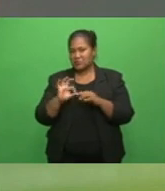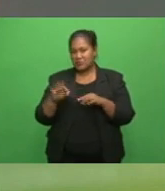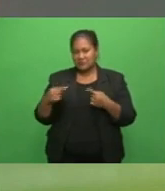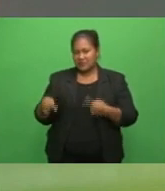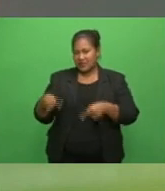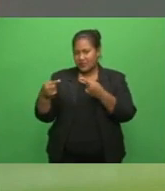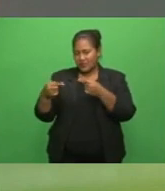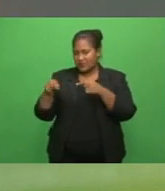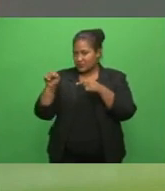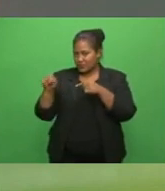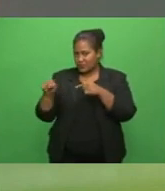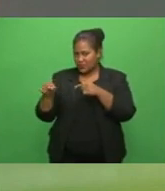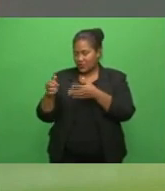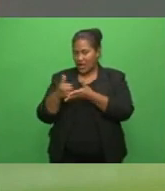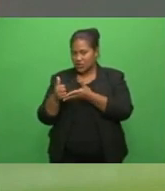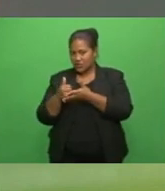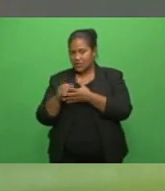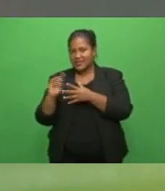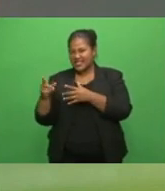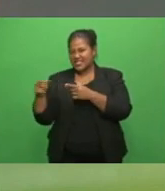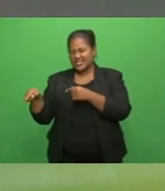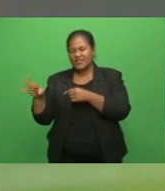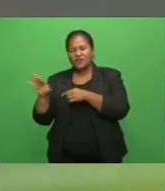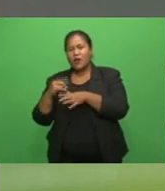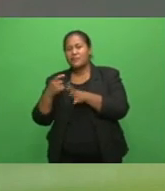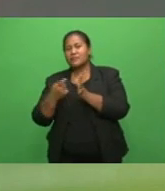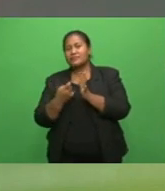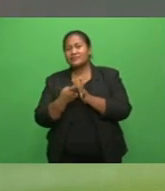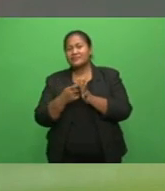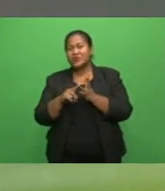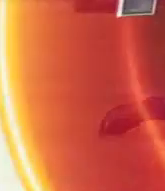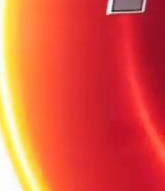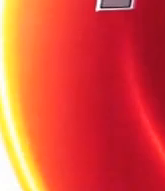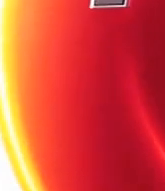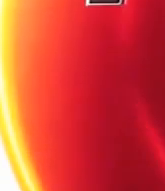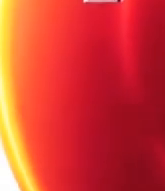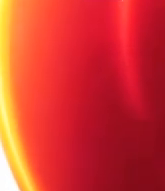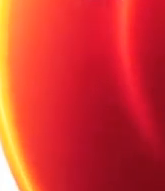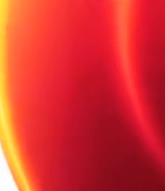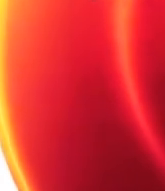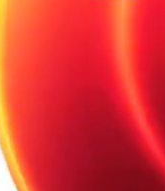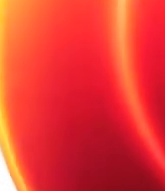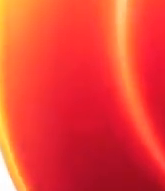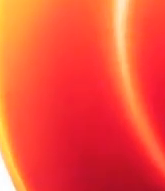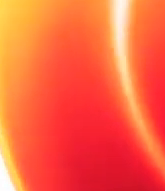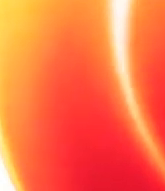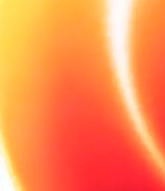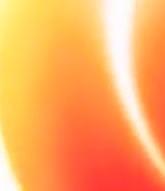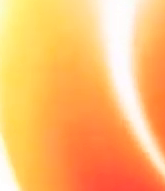swift action. This was a classic from Koroimbete in his 50th game.